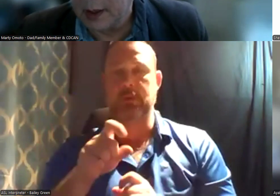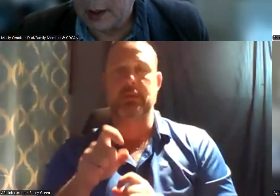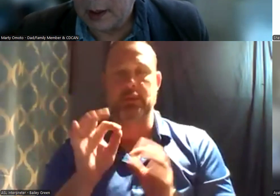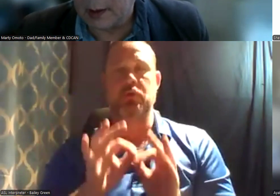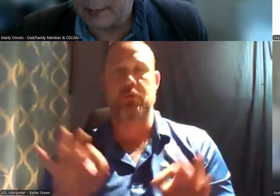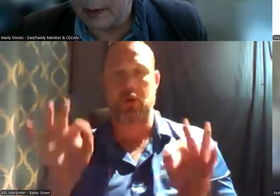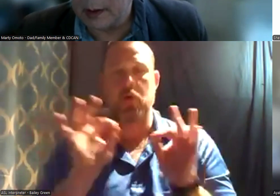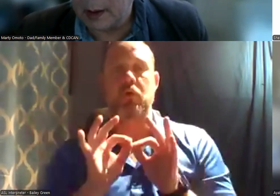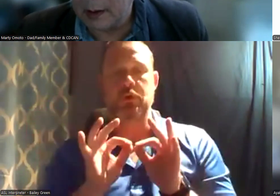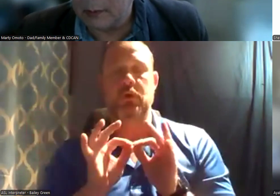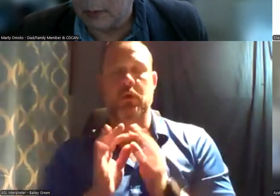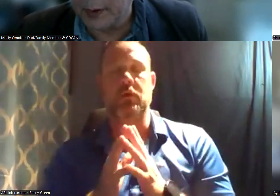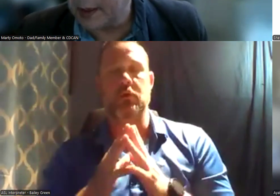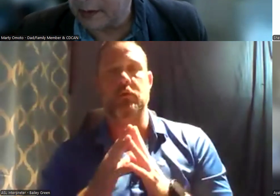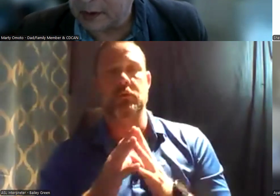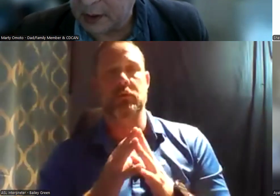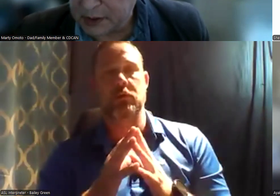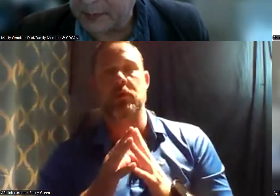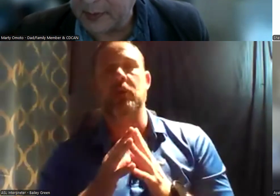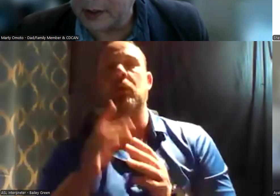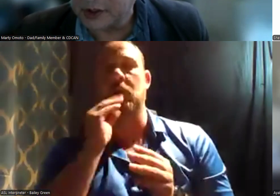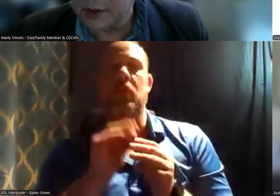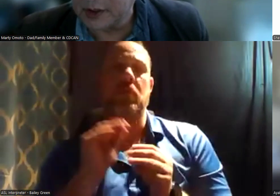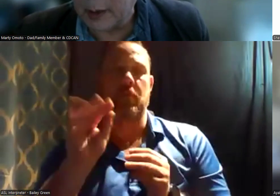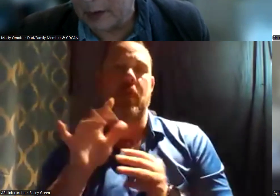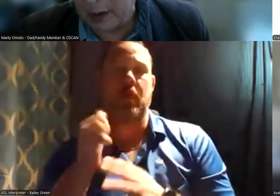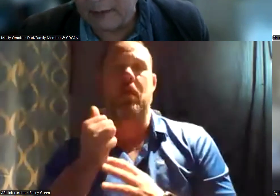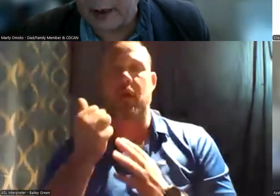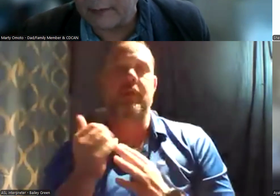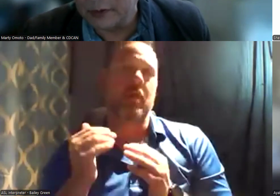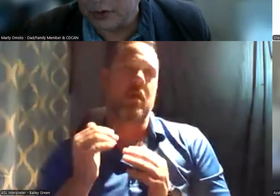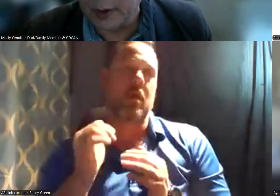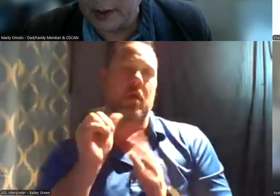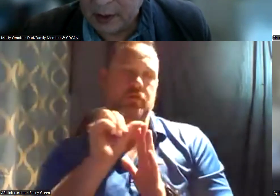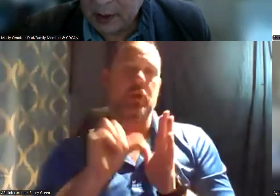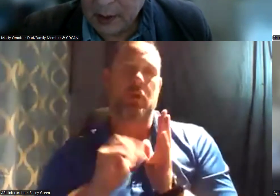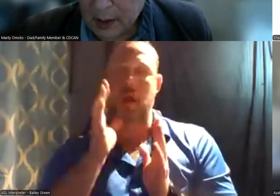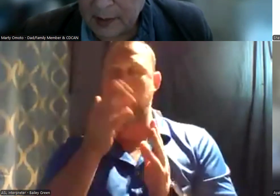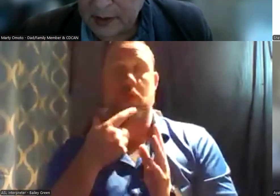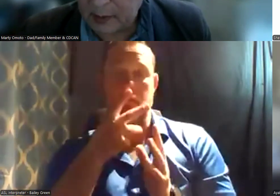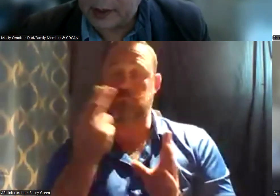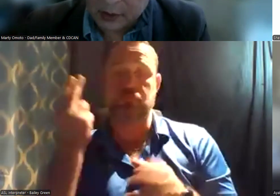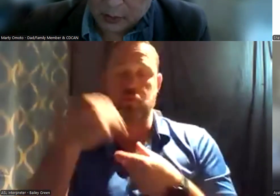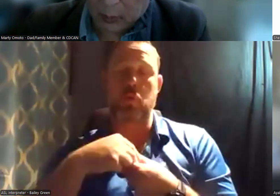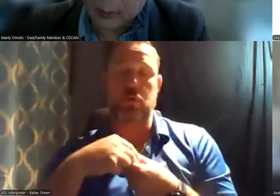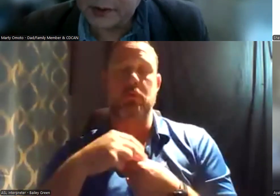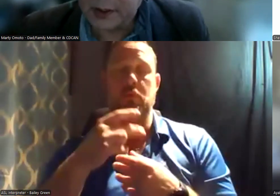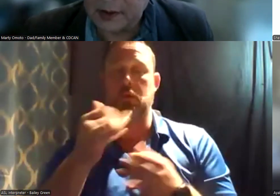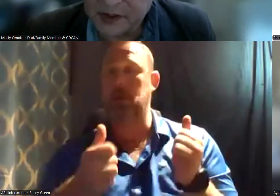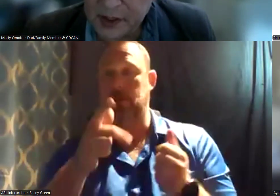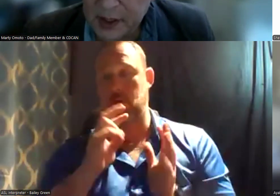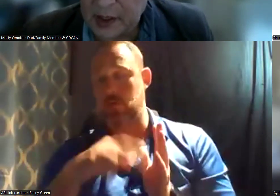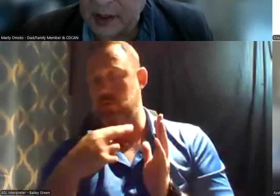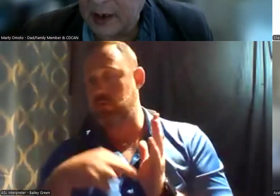So we'll put that on the subcommittee agenda, and I would love to have you join in, either in your role as